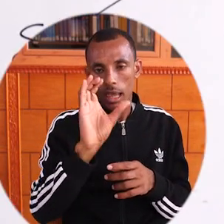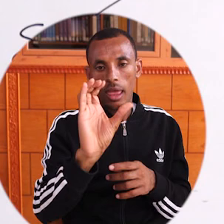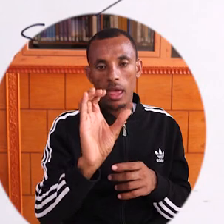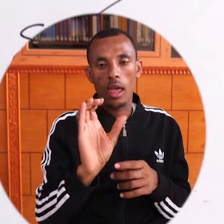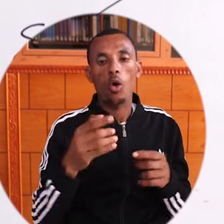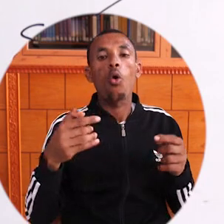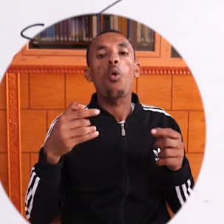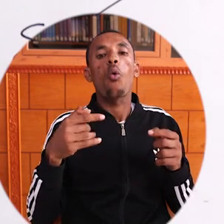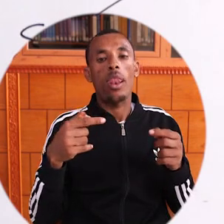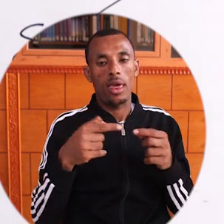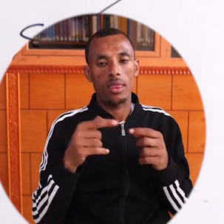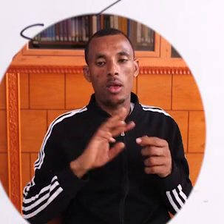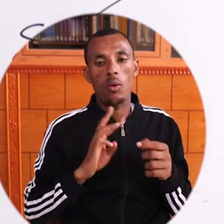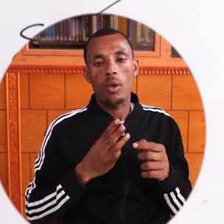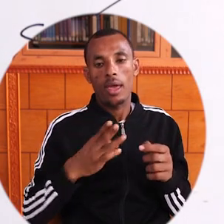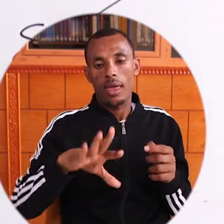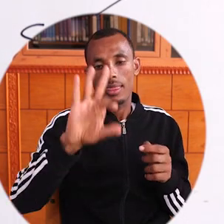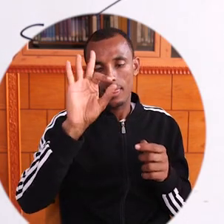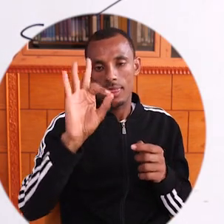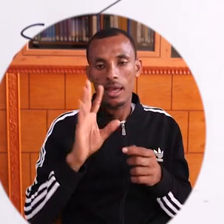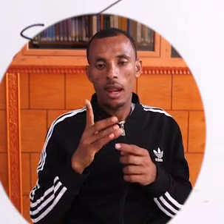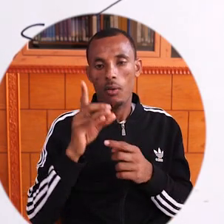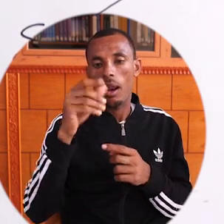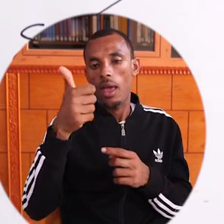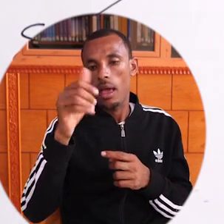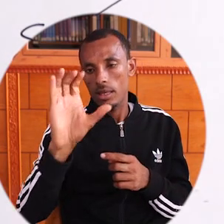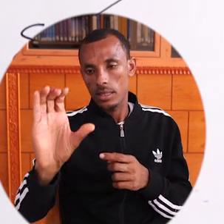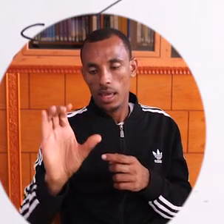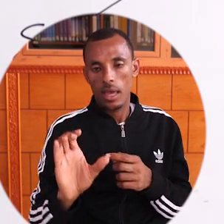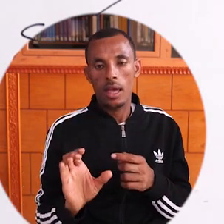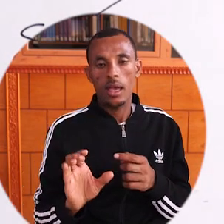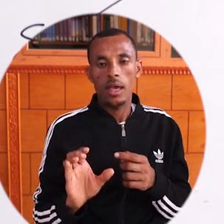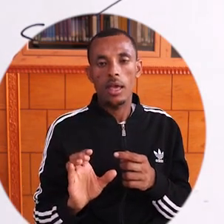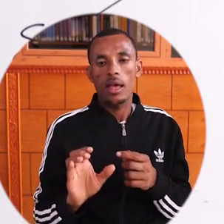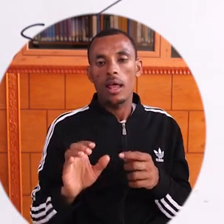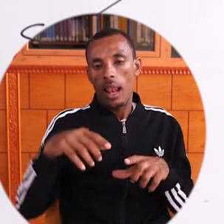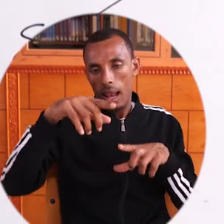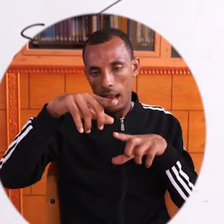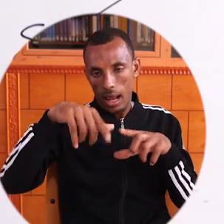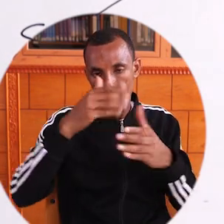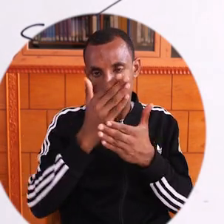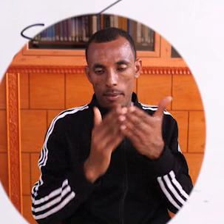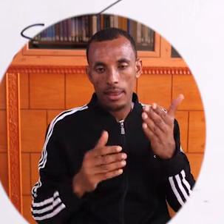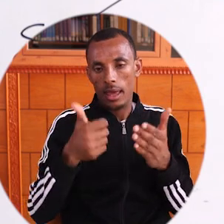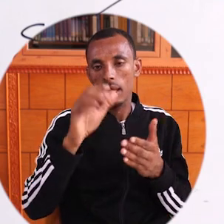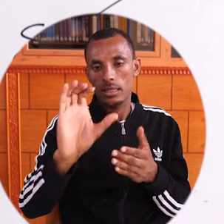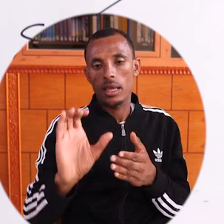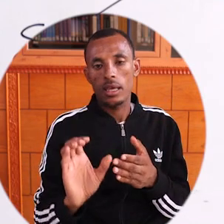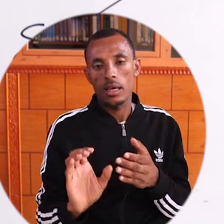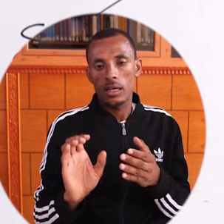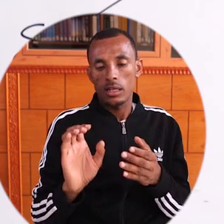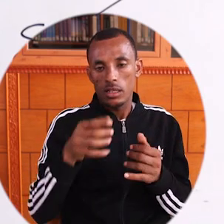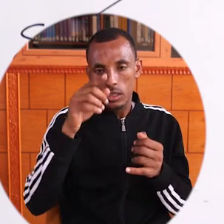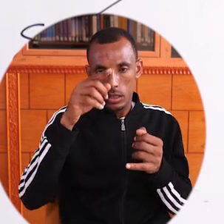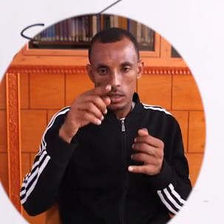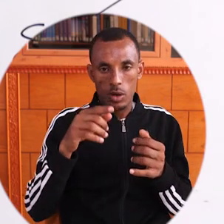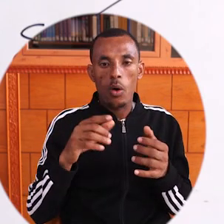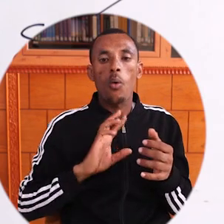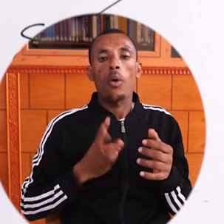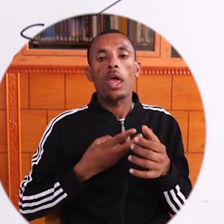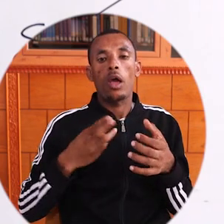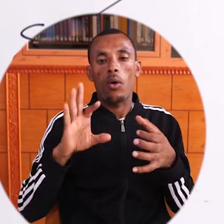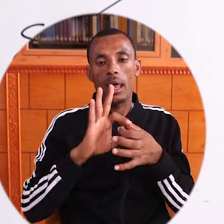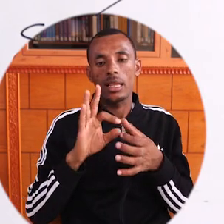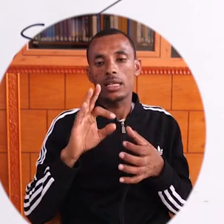connect, so we get diagonal AC, a line segment AC. We connect joint end to end a line segment